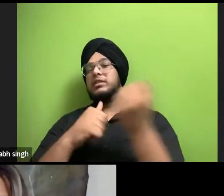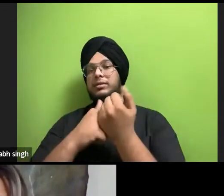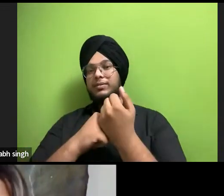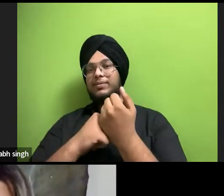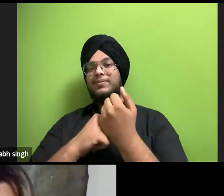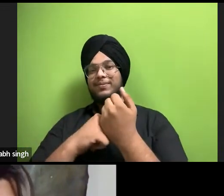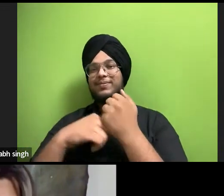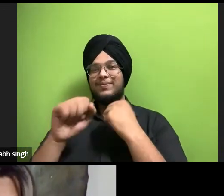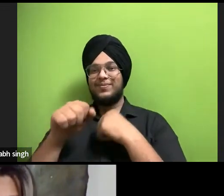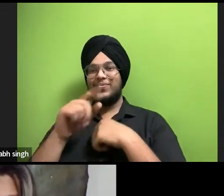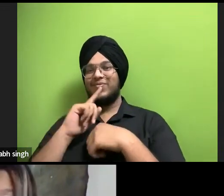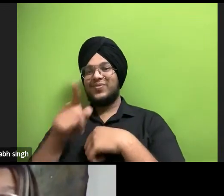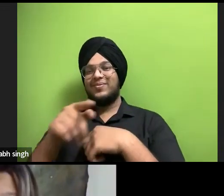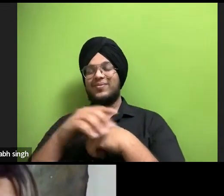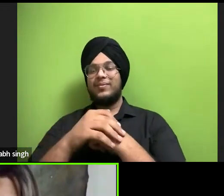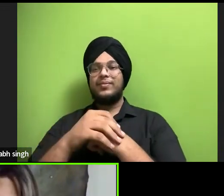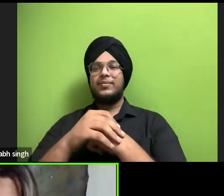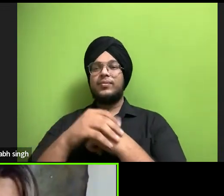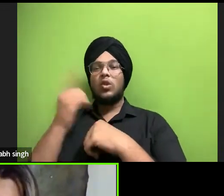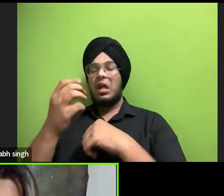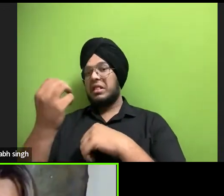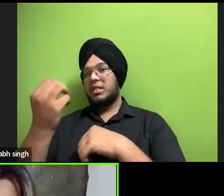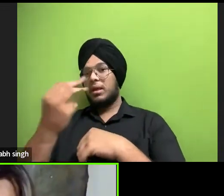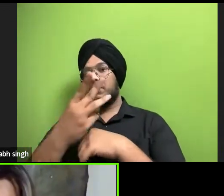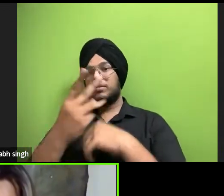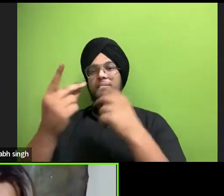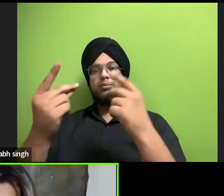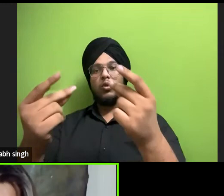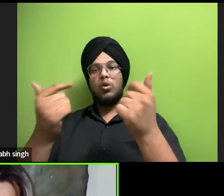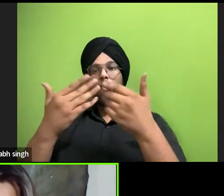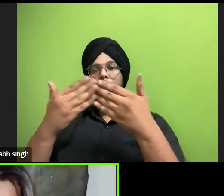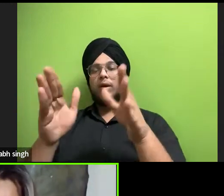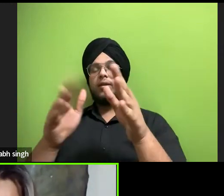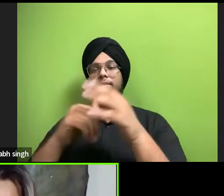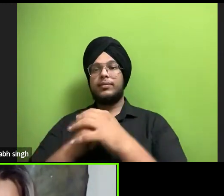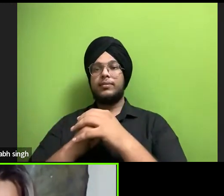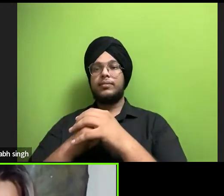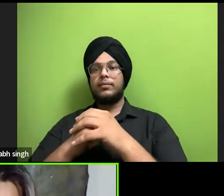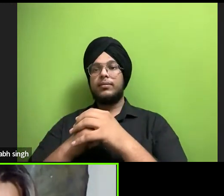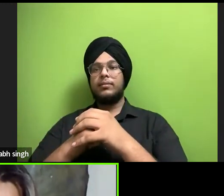So it's really only 3 months. Yeah.